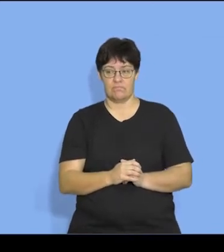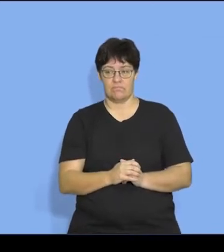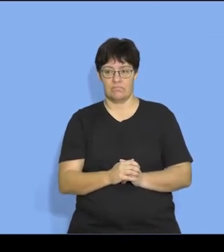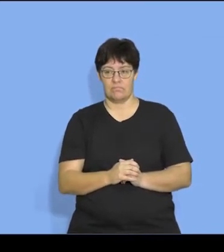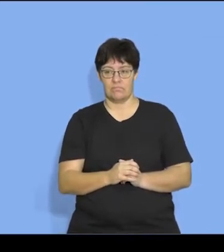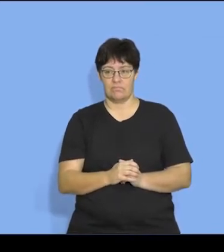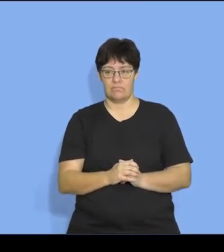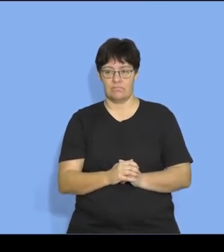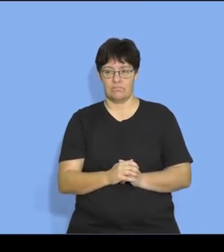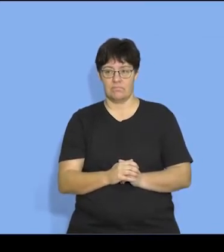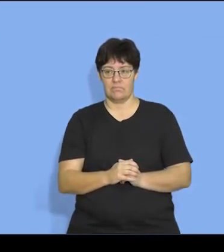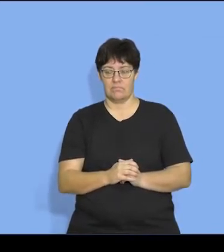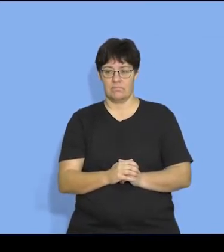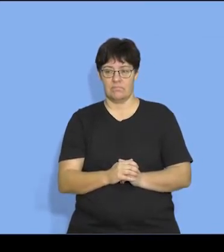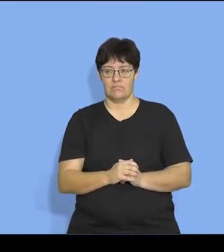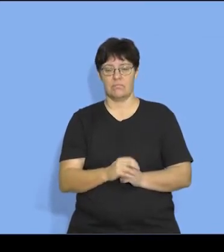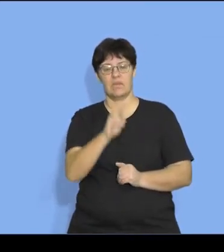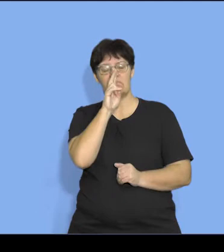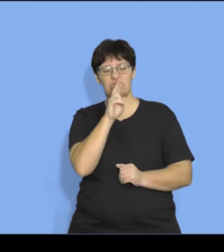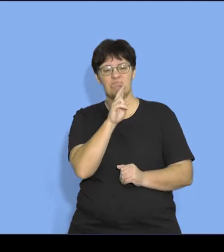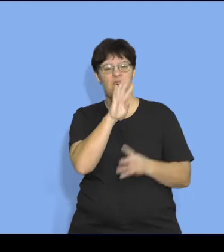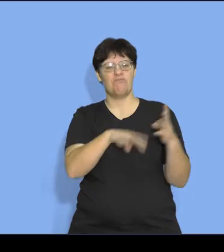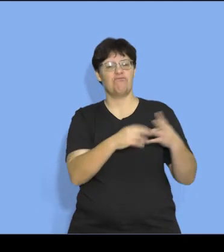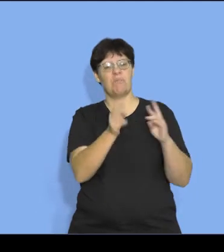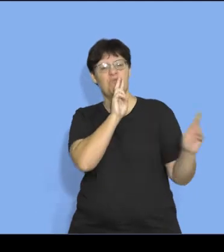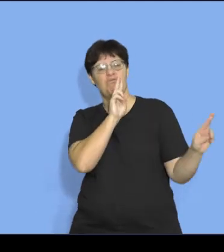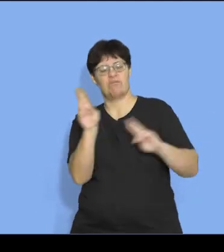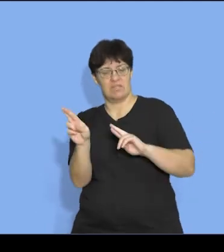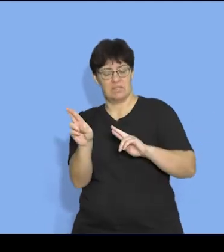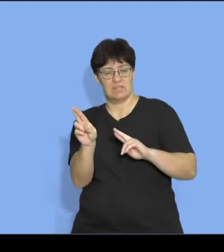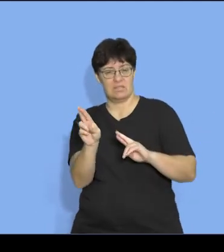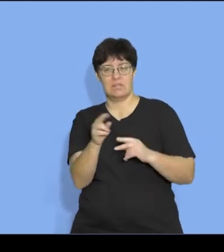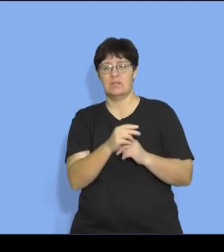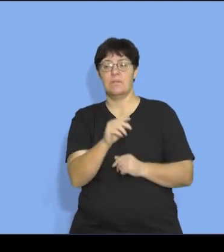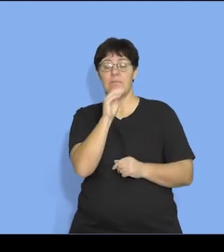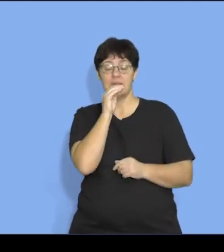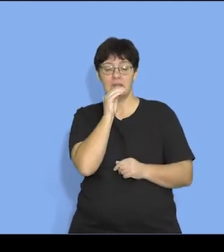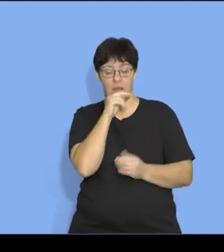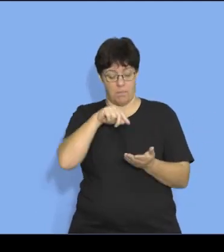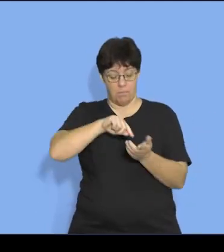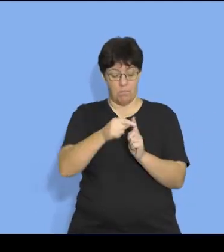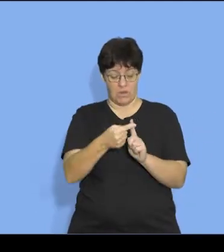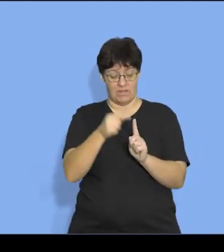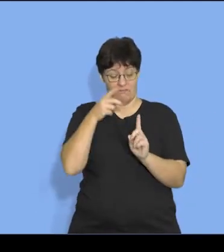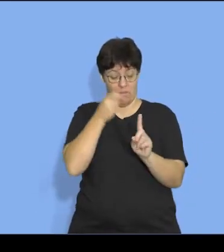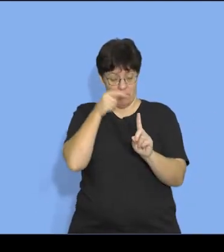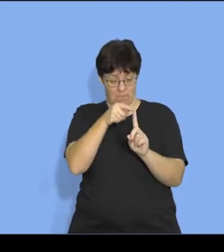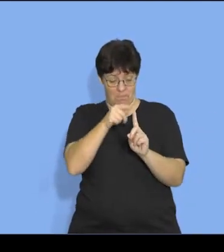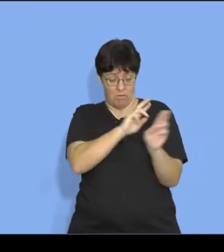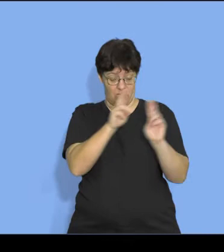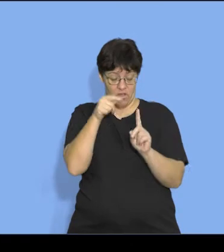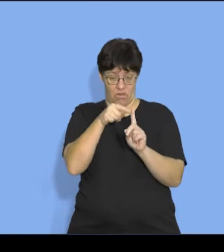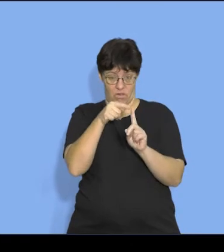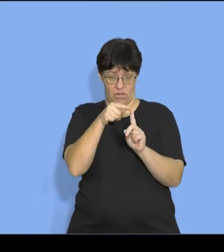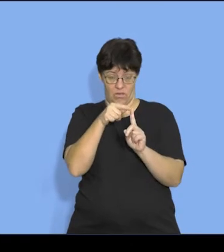Which is what I've just told you. So when we look at frame of reference, this is our definition. It's a reference point. So the frame of reference